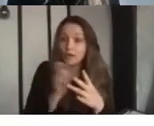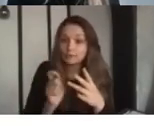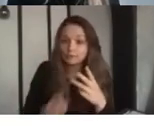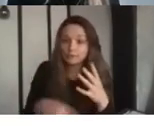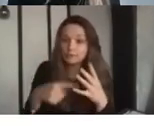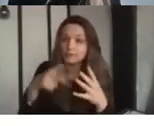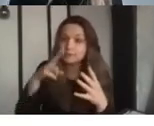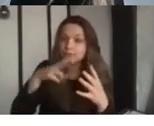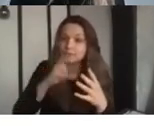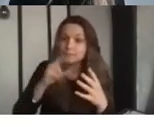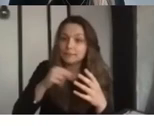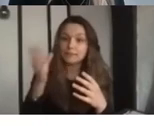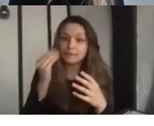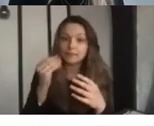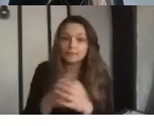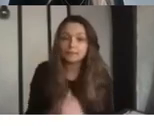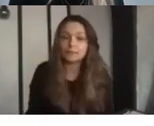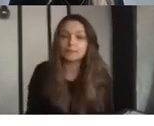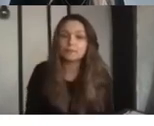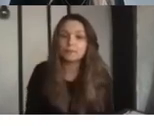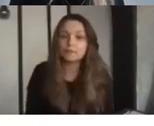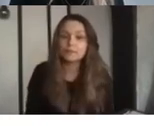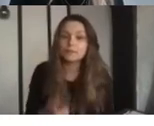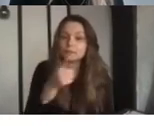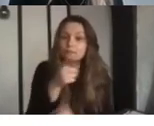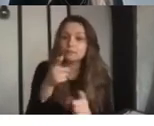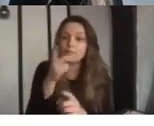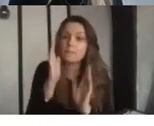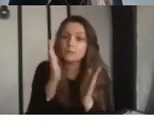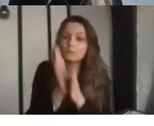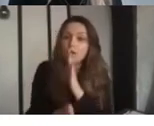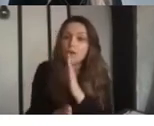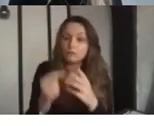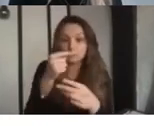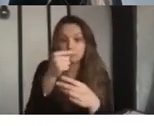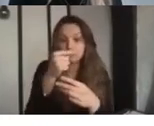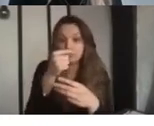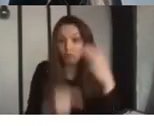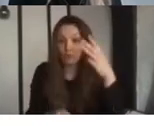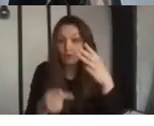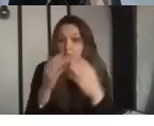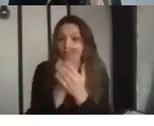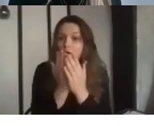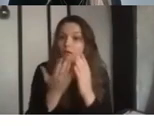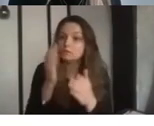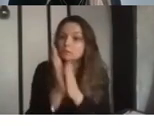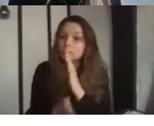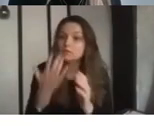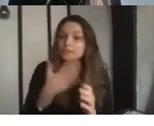your listening. You will have to pass all three components to achieve an overall pass in level